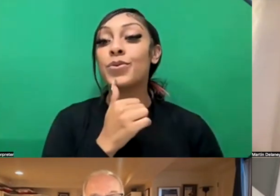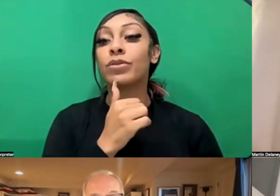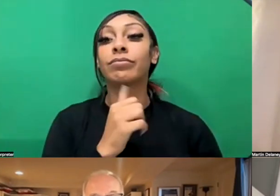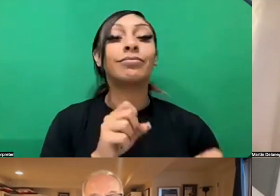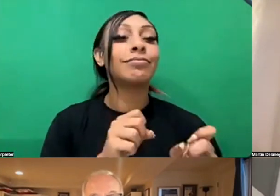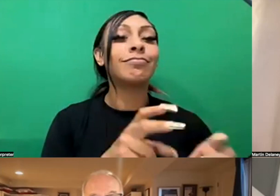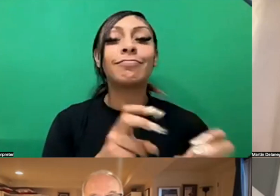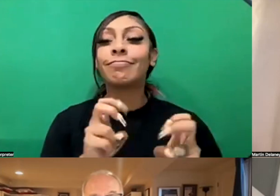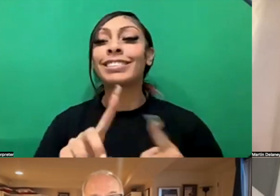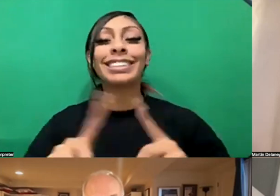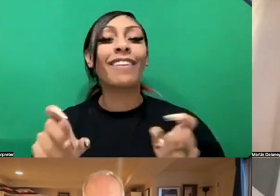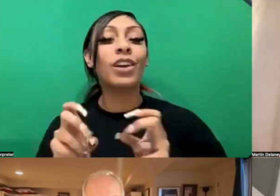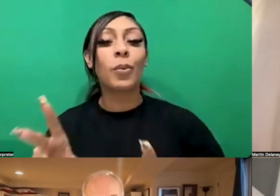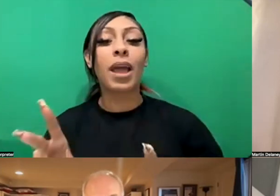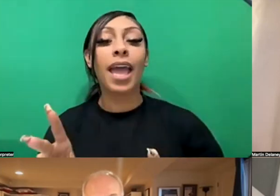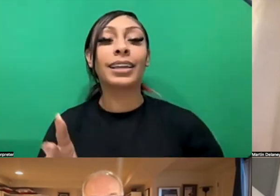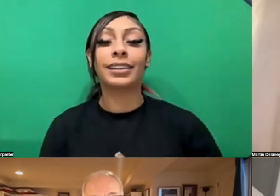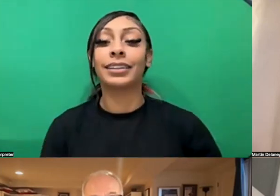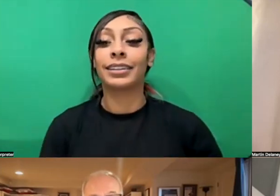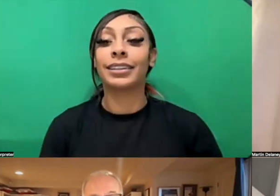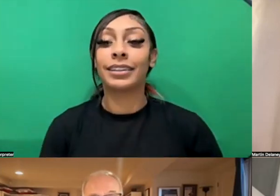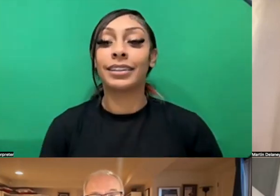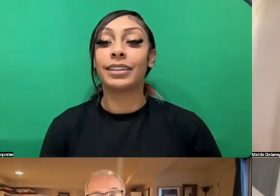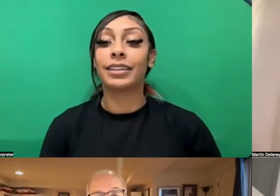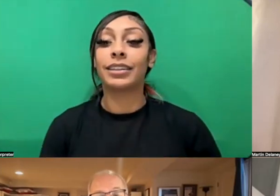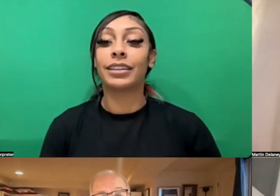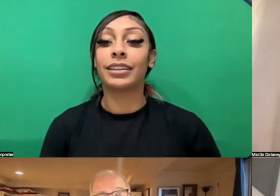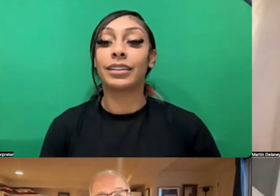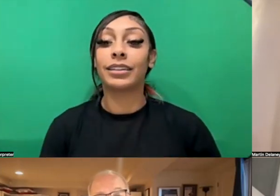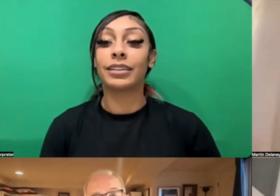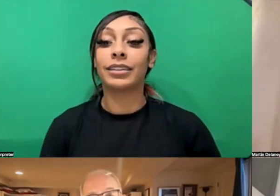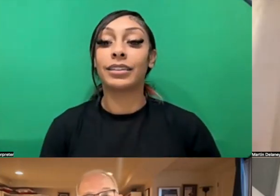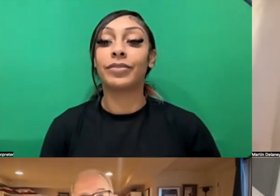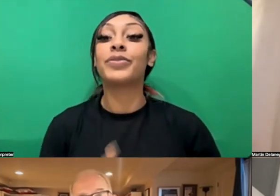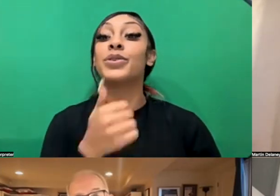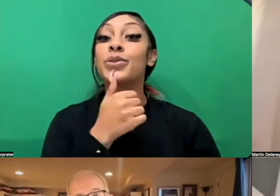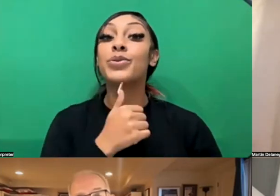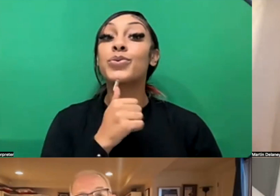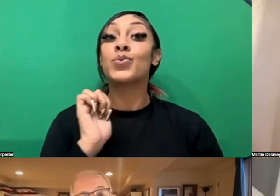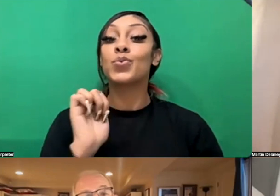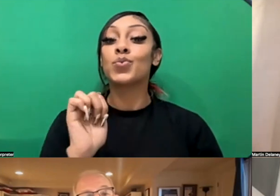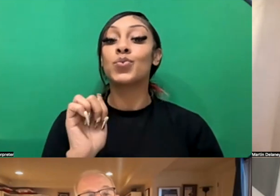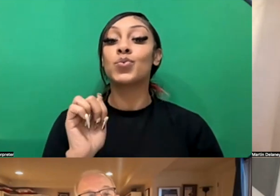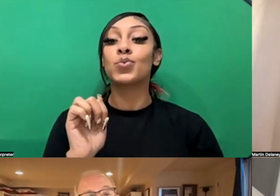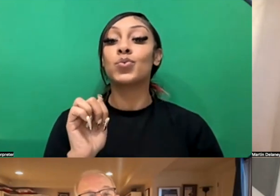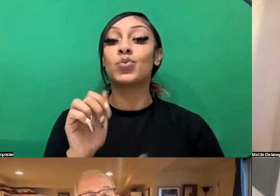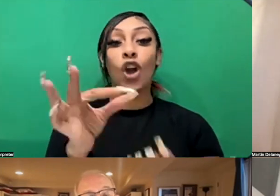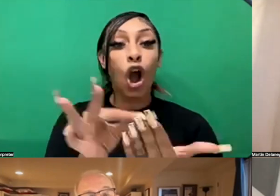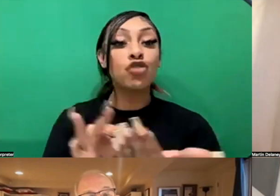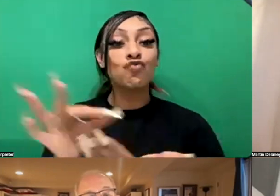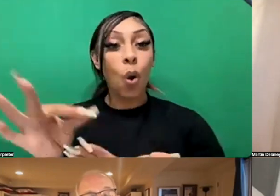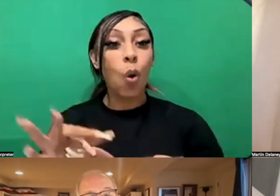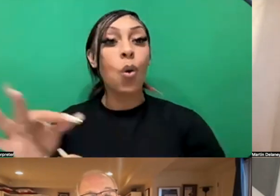channels, multiple MIDI channels, and use the controller and the pitch bend on each